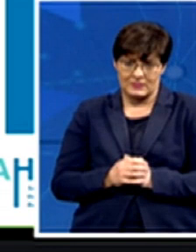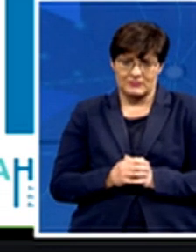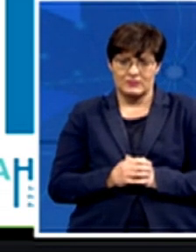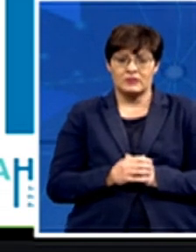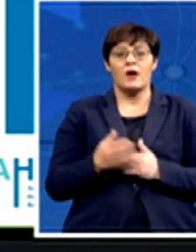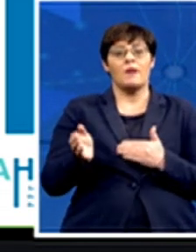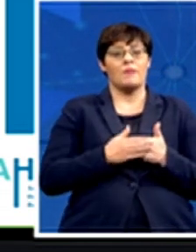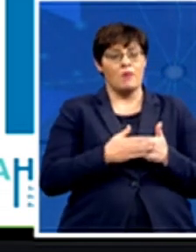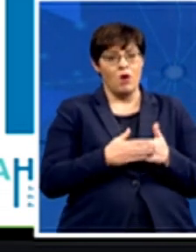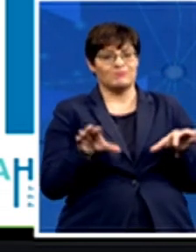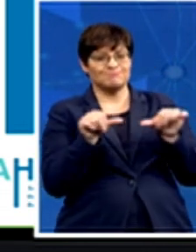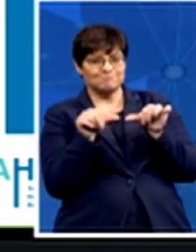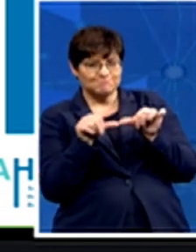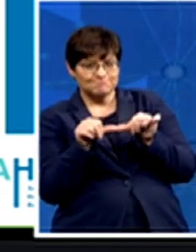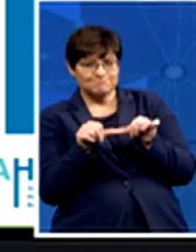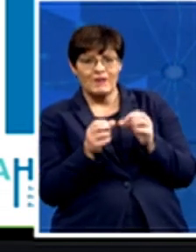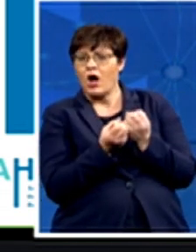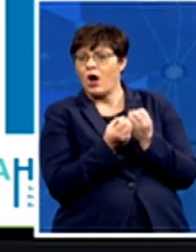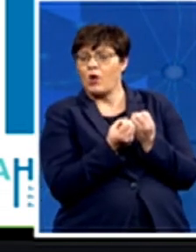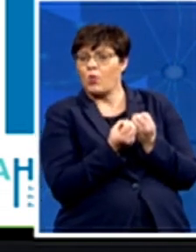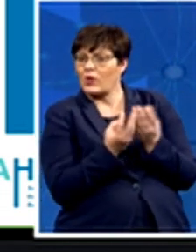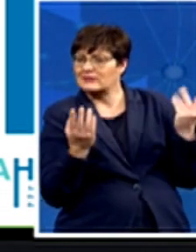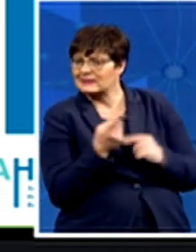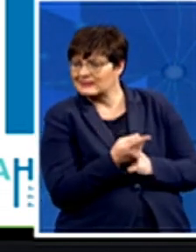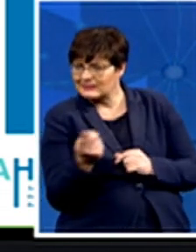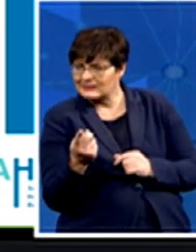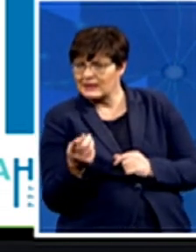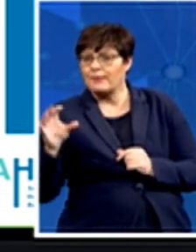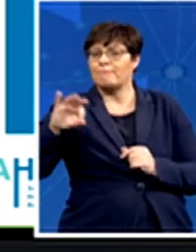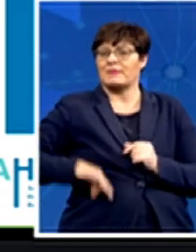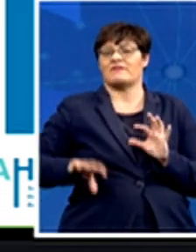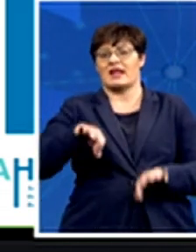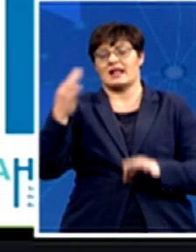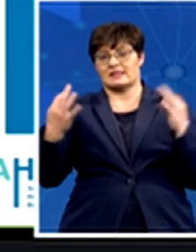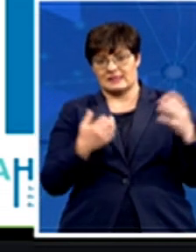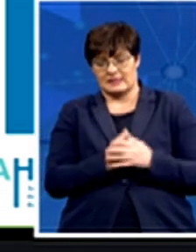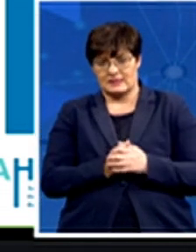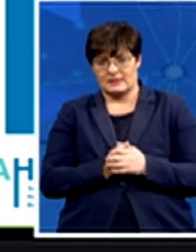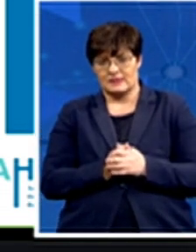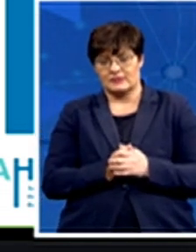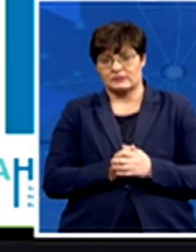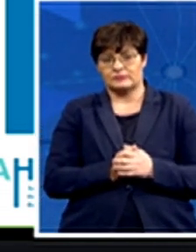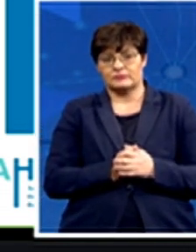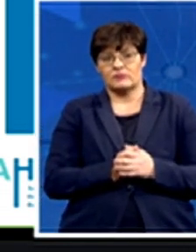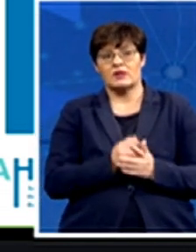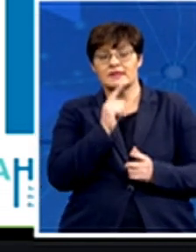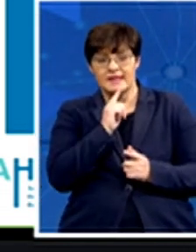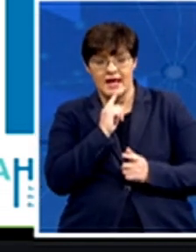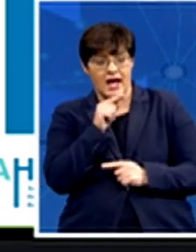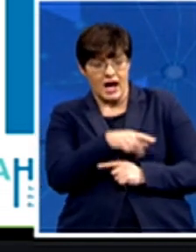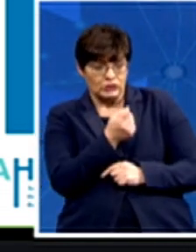quantitative aspects of the benefit risk analysis. That's where we determine whether a drug is supposed to be in the market or